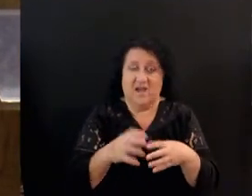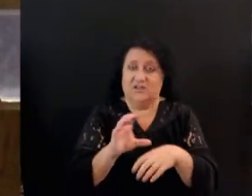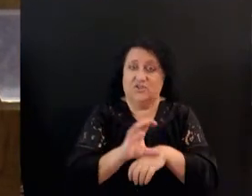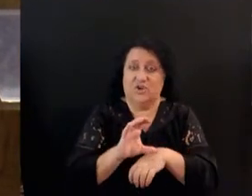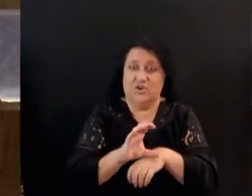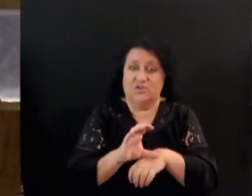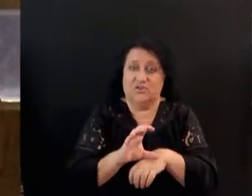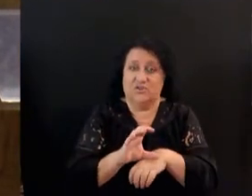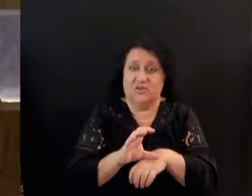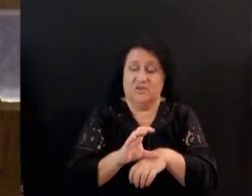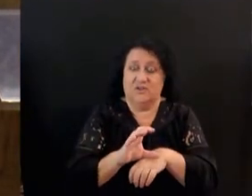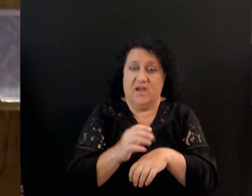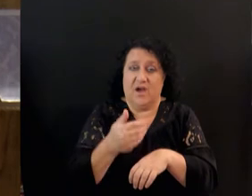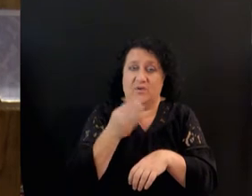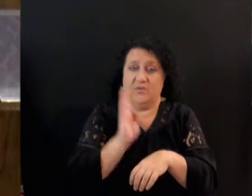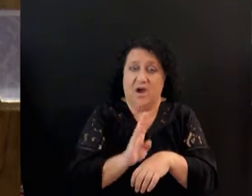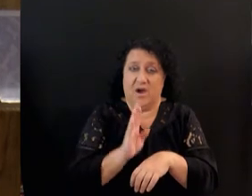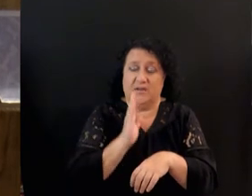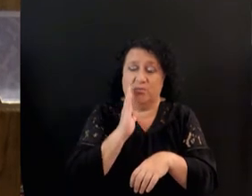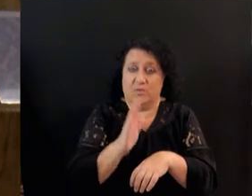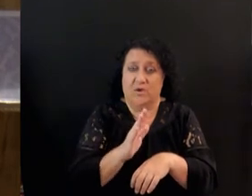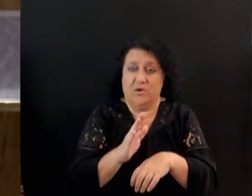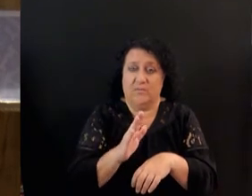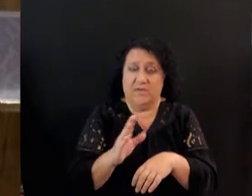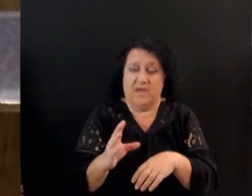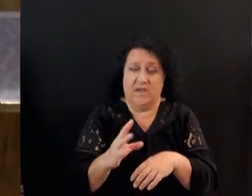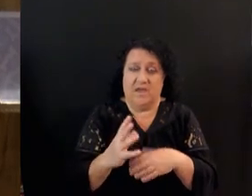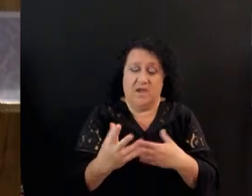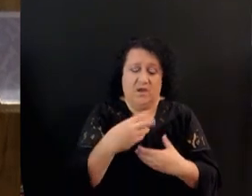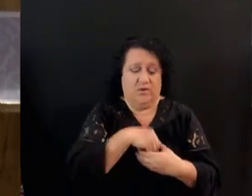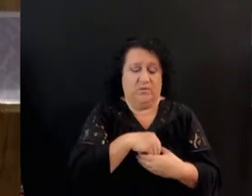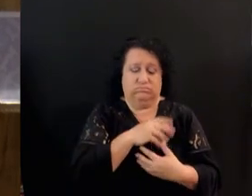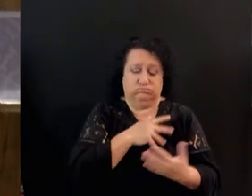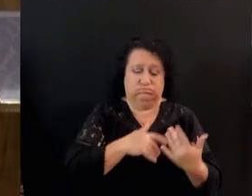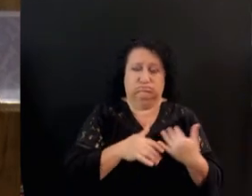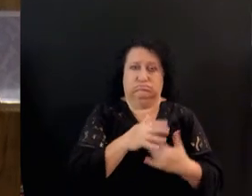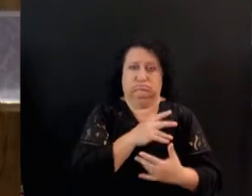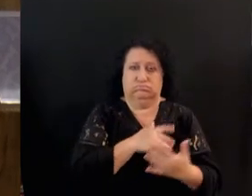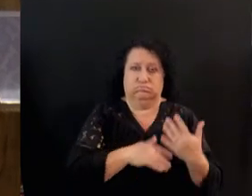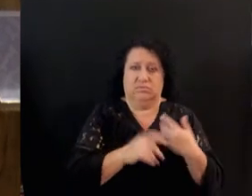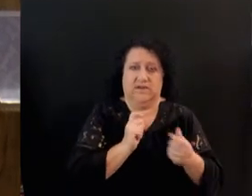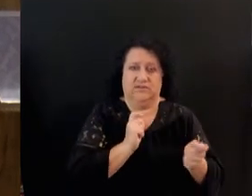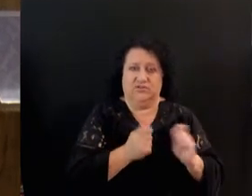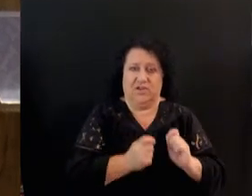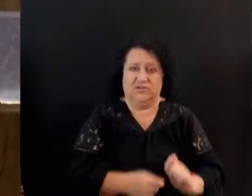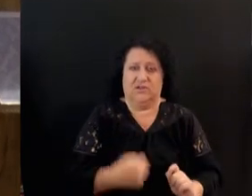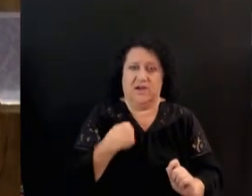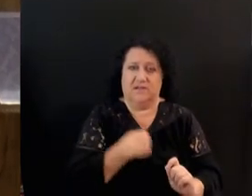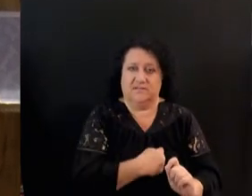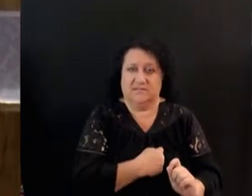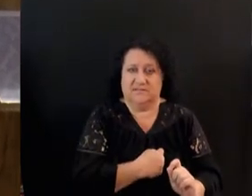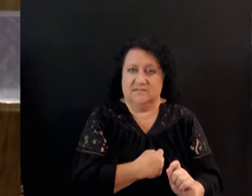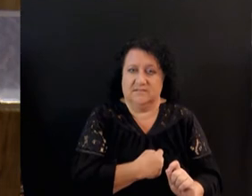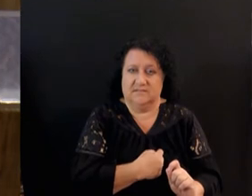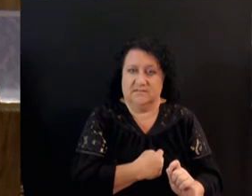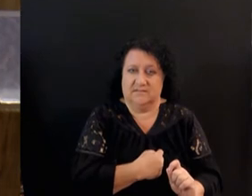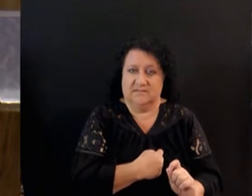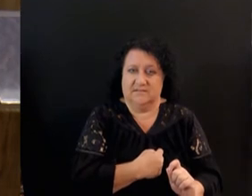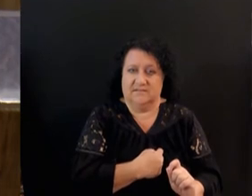in us? How will God be changing us? How will God be making us a more thankful